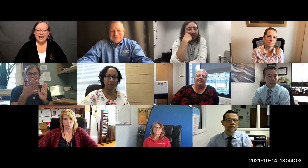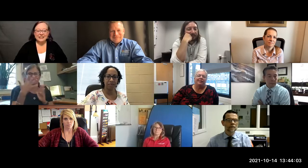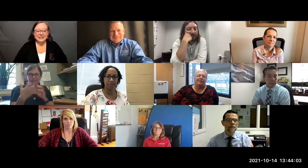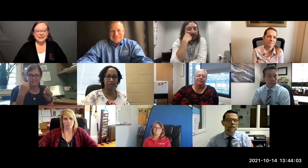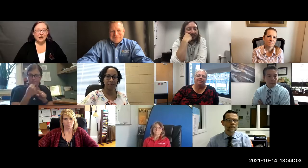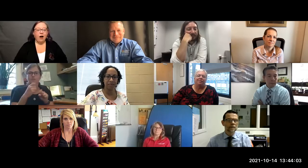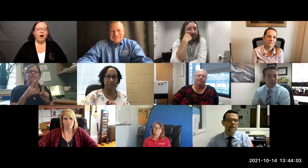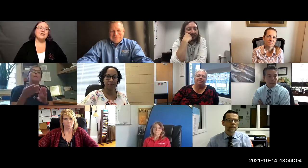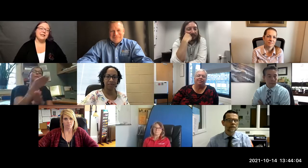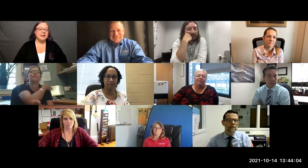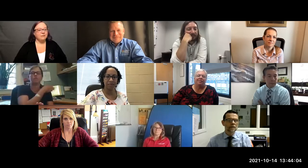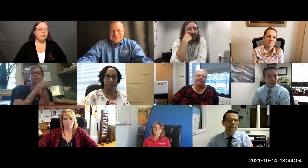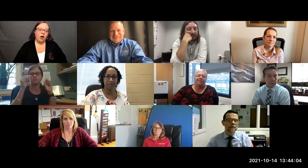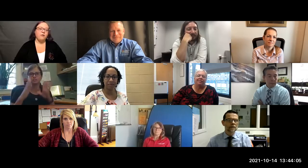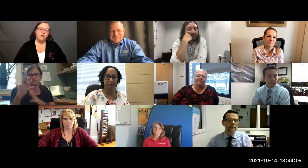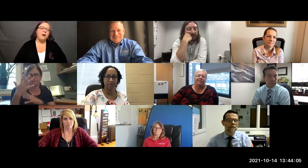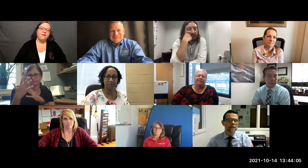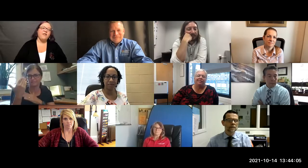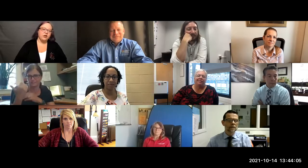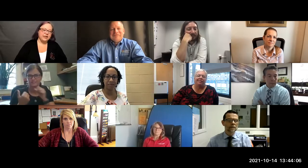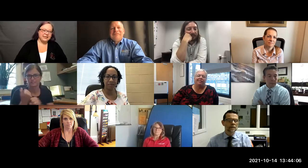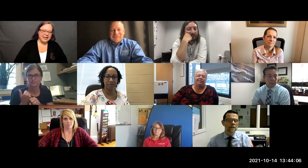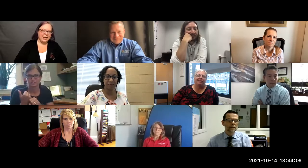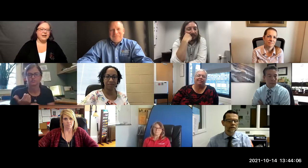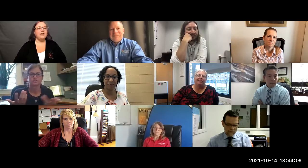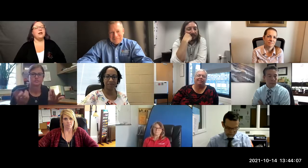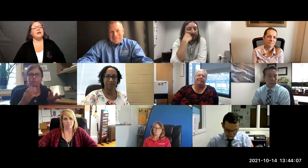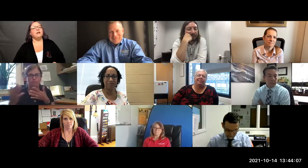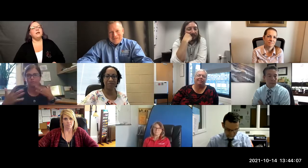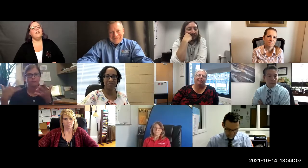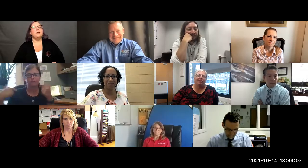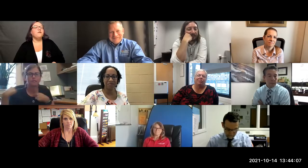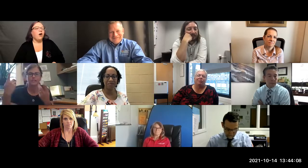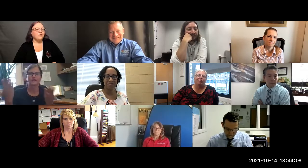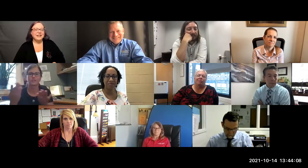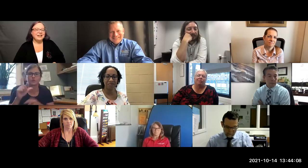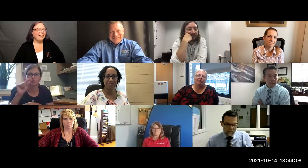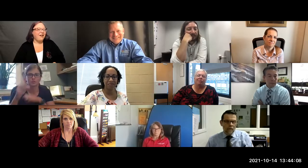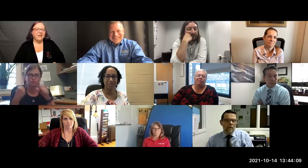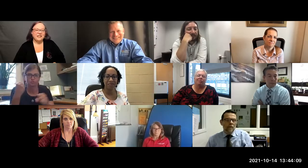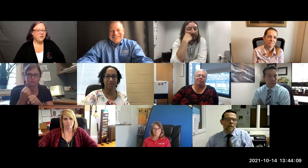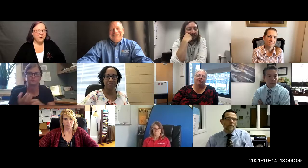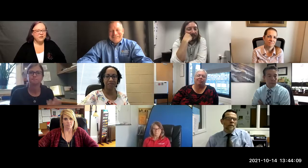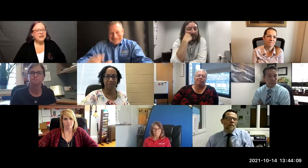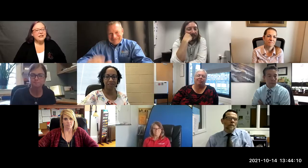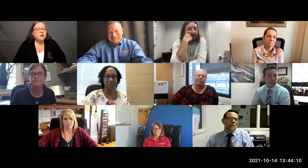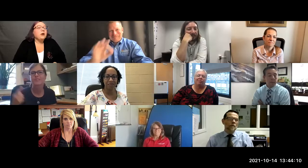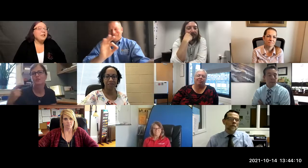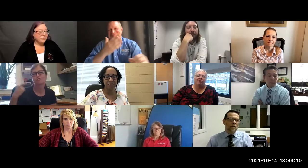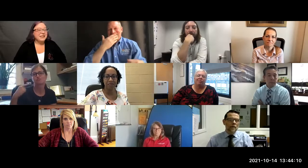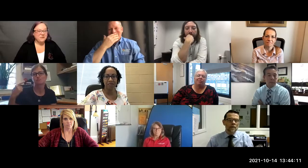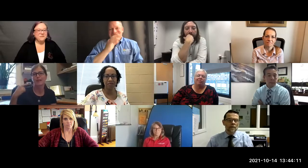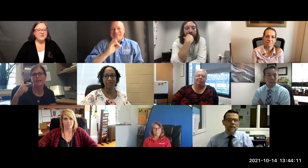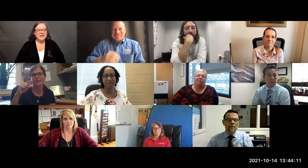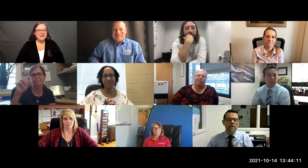to that, honestly, for about 5 years, I did that. And then I've been involved in all of this for about 20